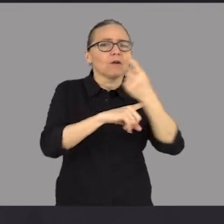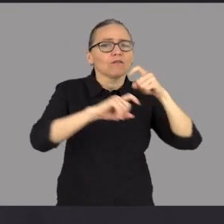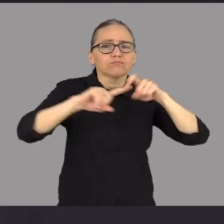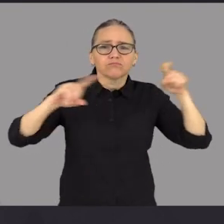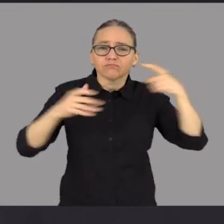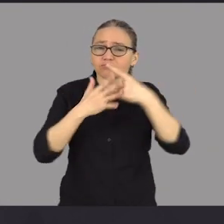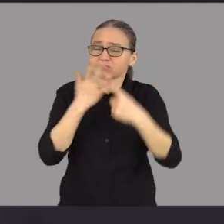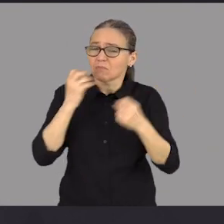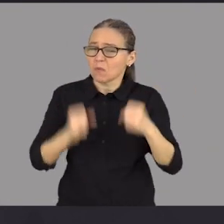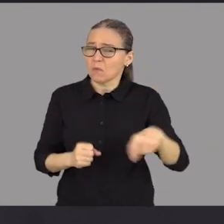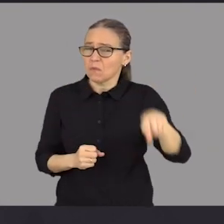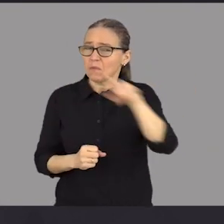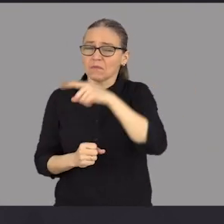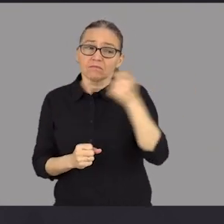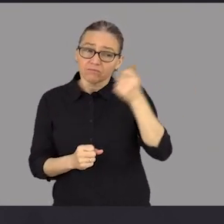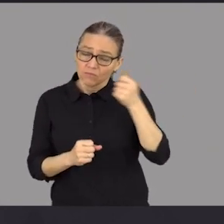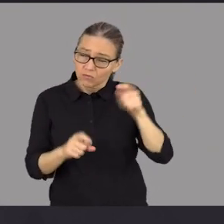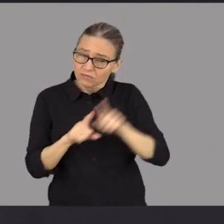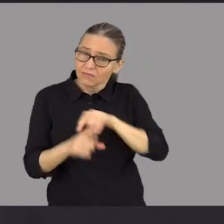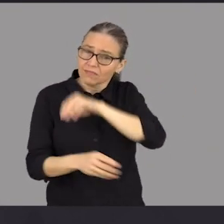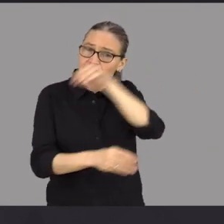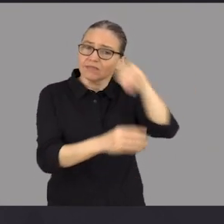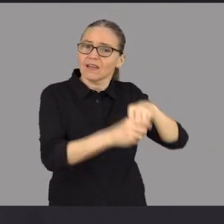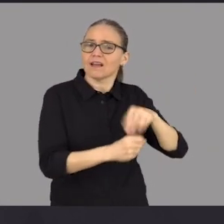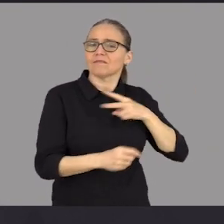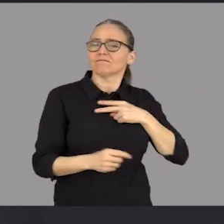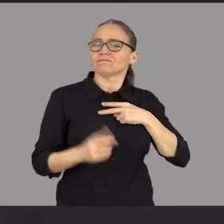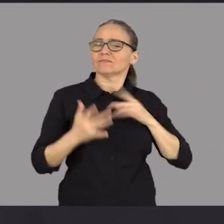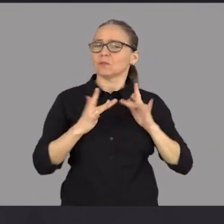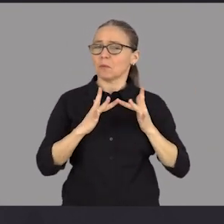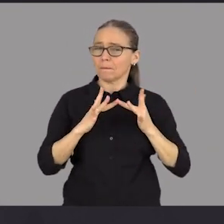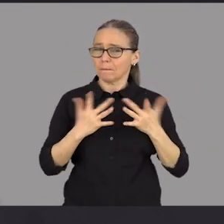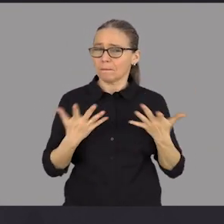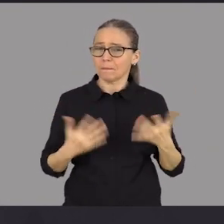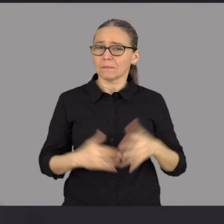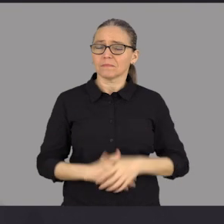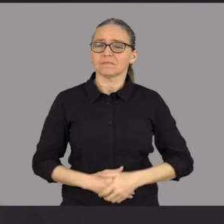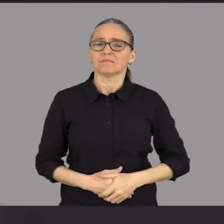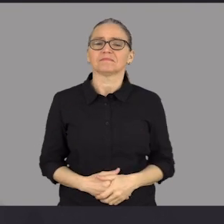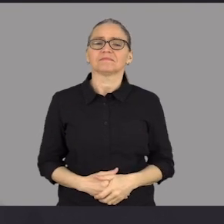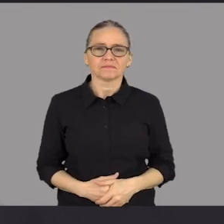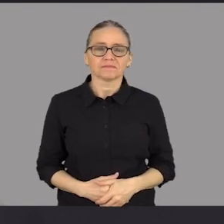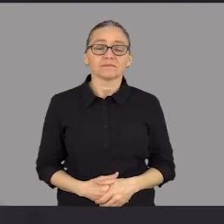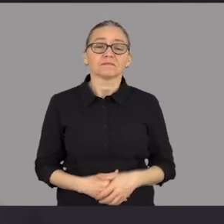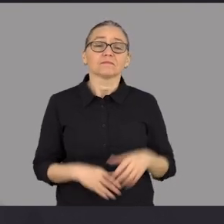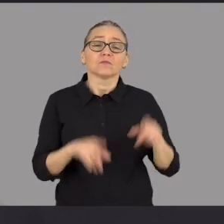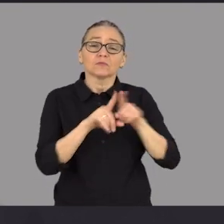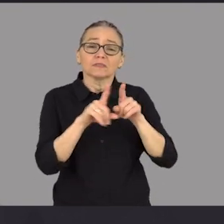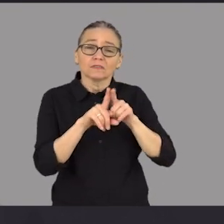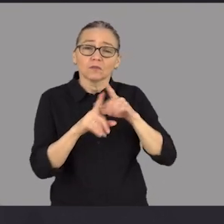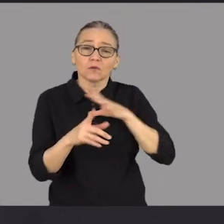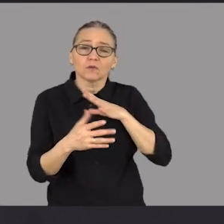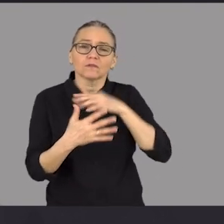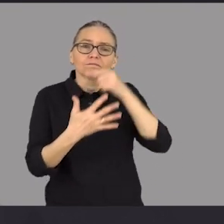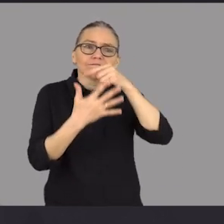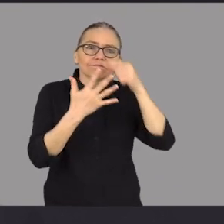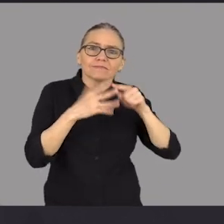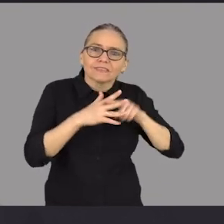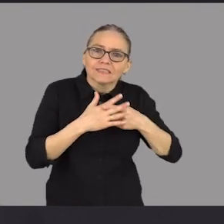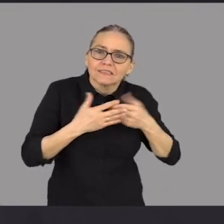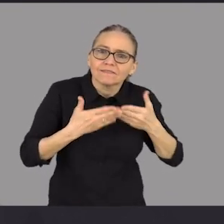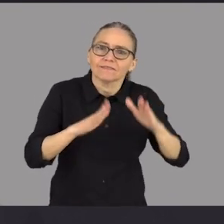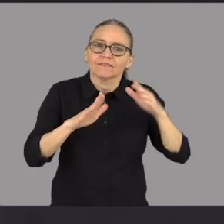your one-stop destination for news on upcoming employer events, such as this national